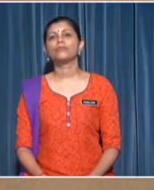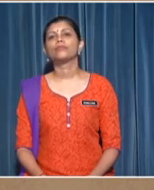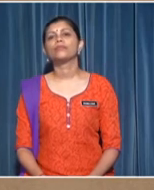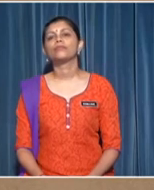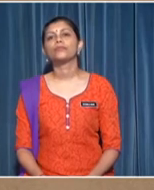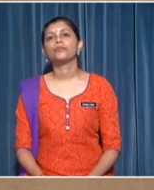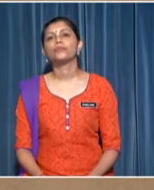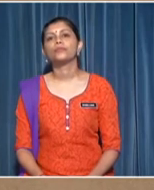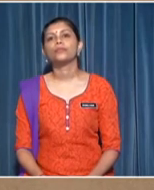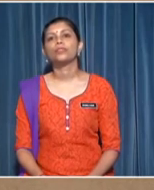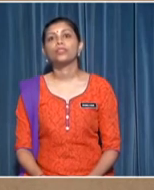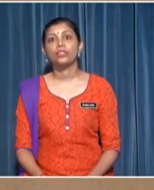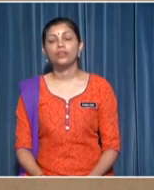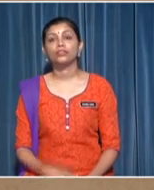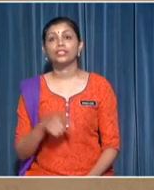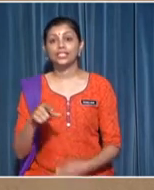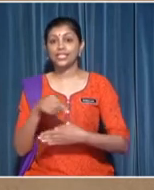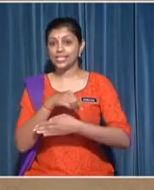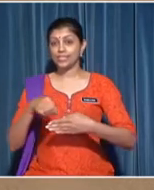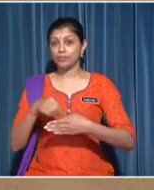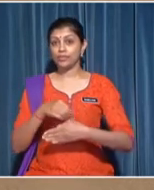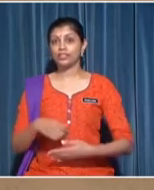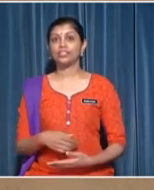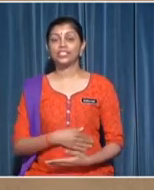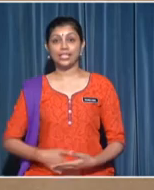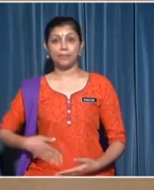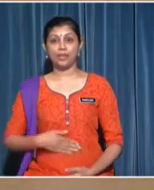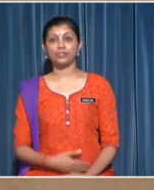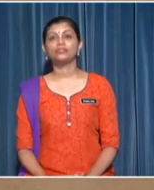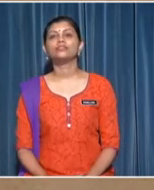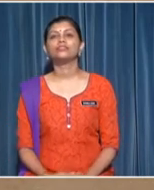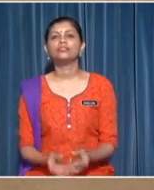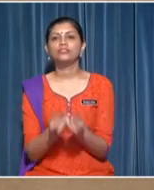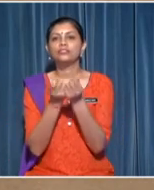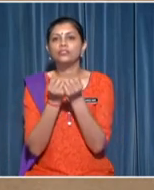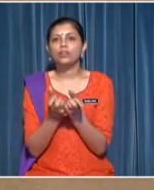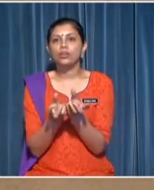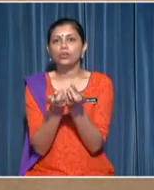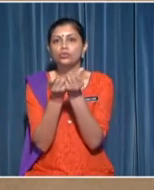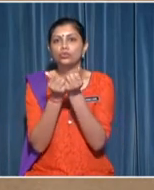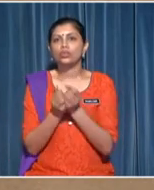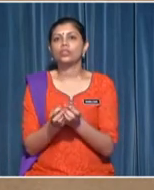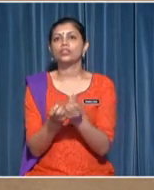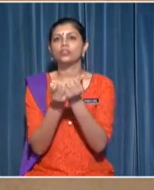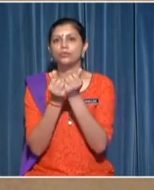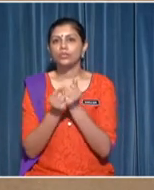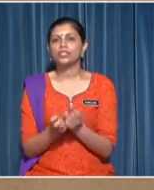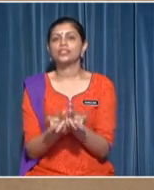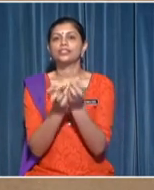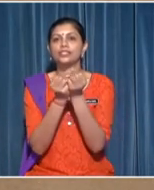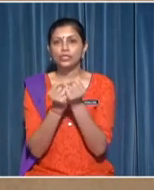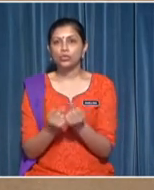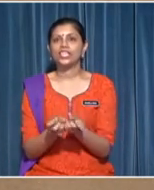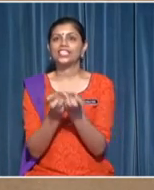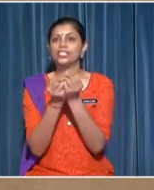Okay, so this is going to be the fun part. Squish your food. Squish